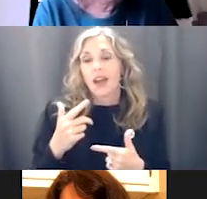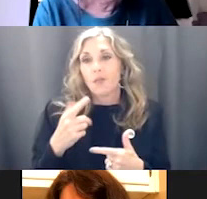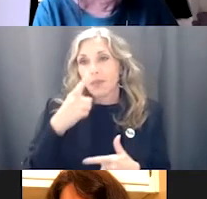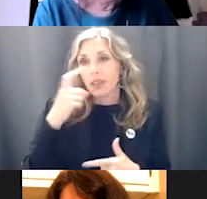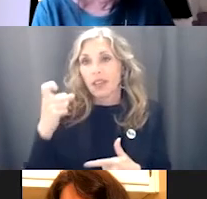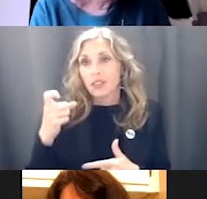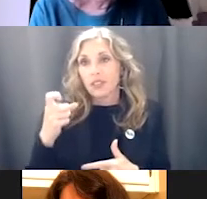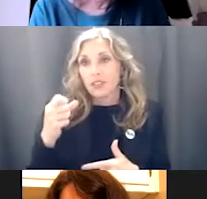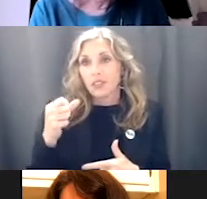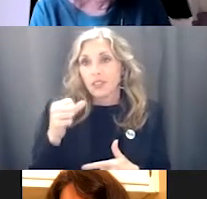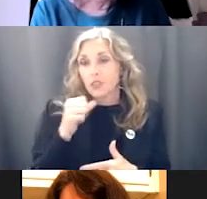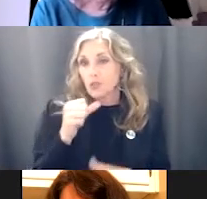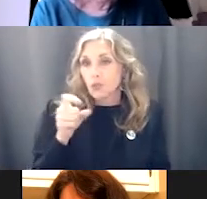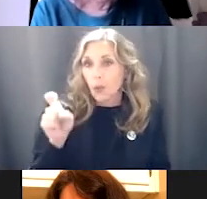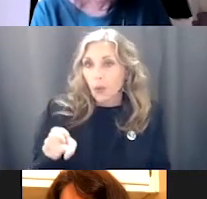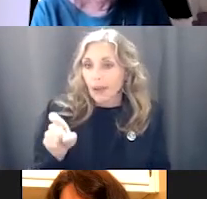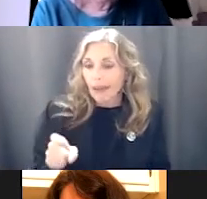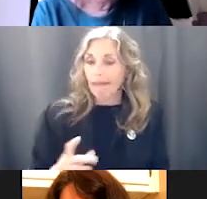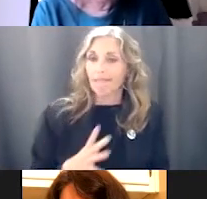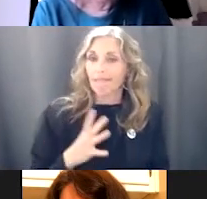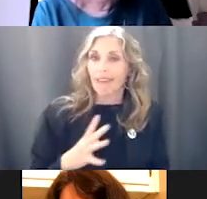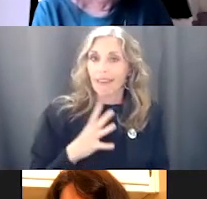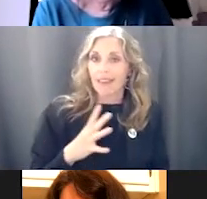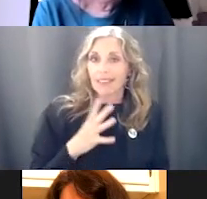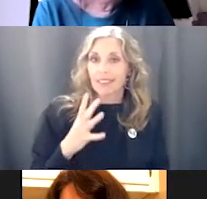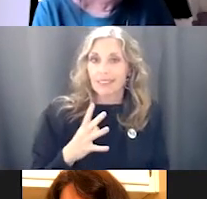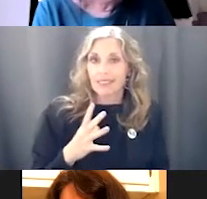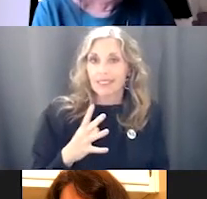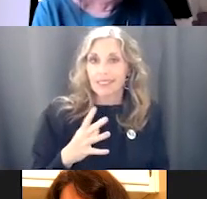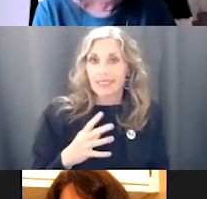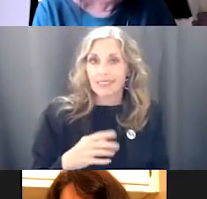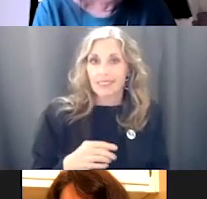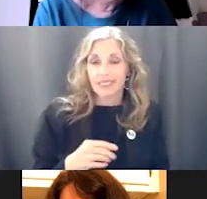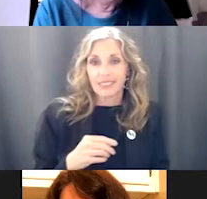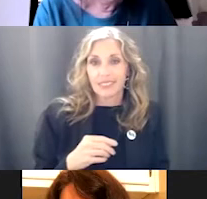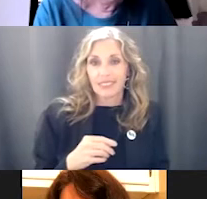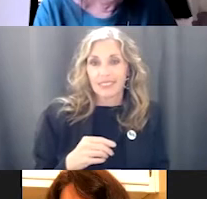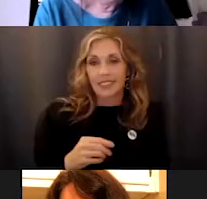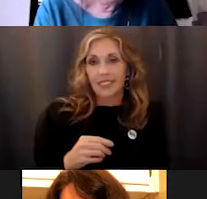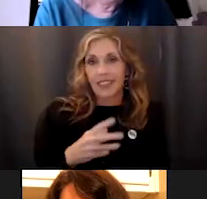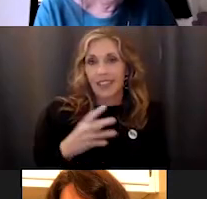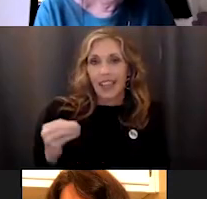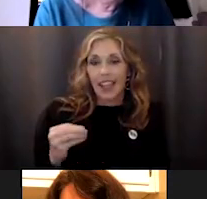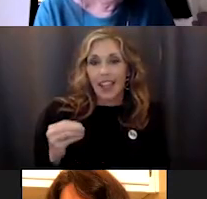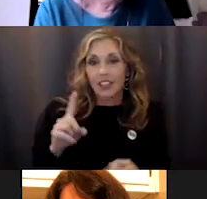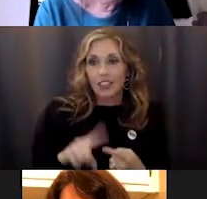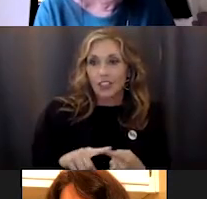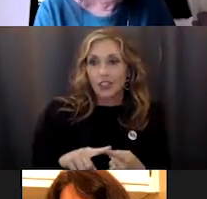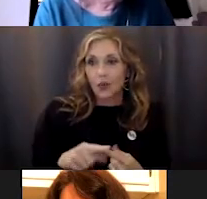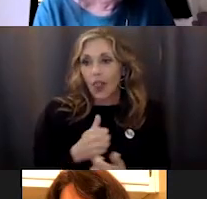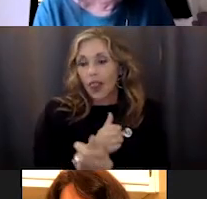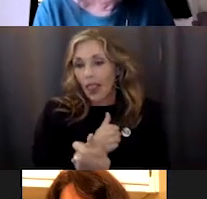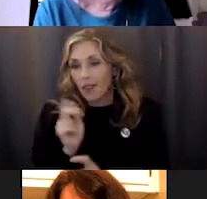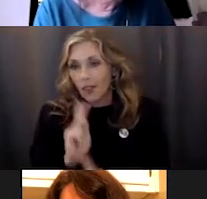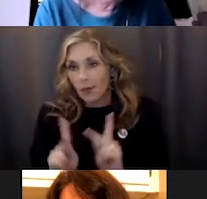don't need a fancy protocol to take care of yourself and to love the people in your